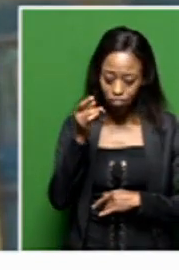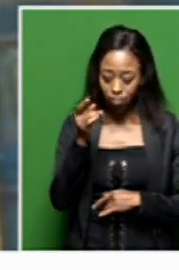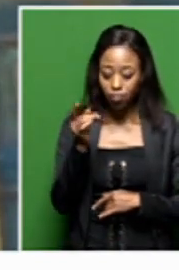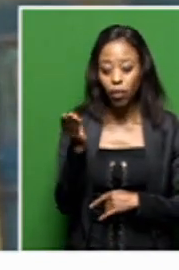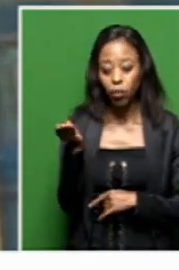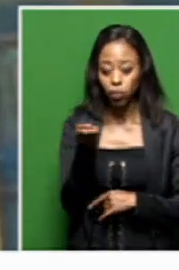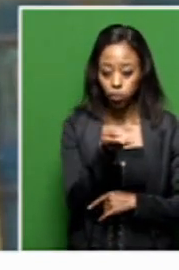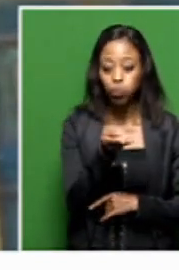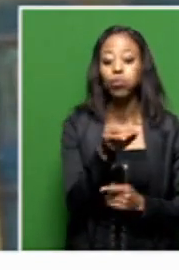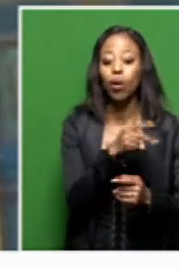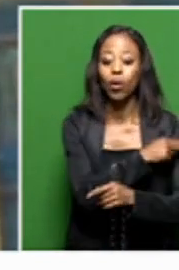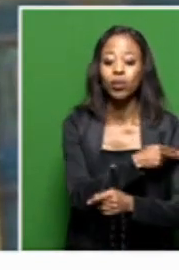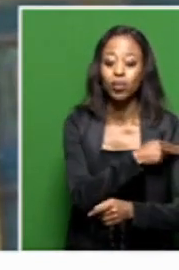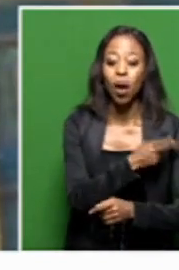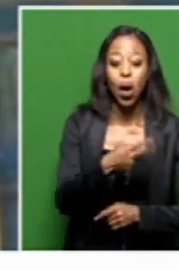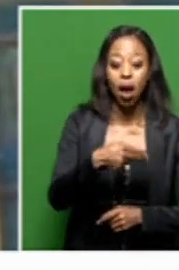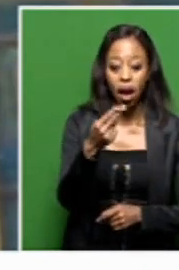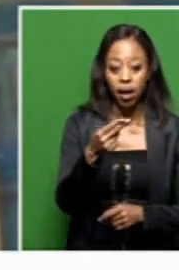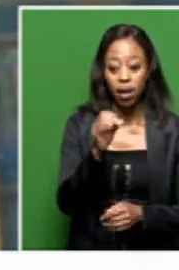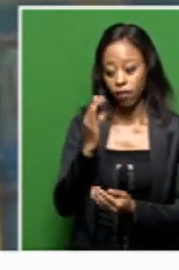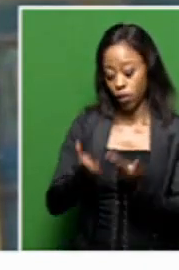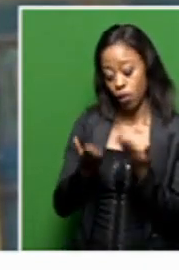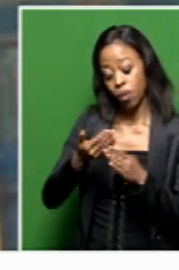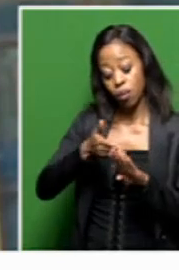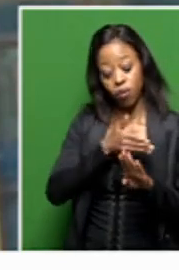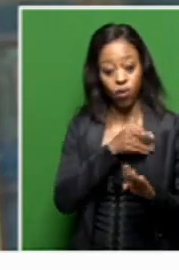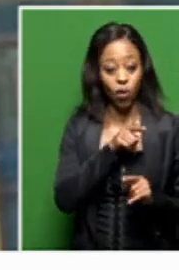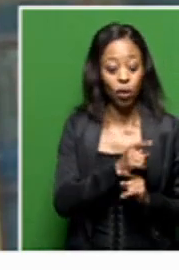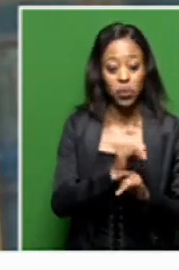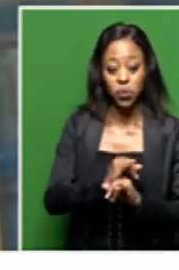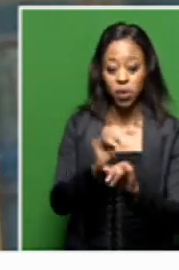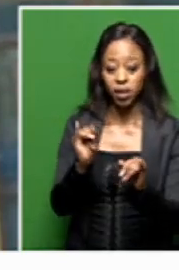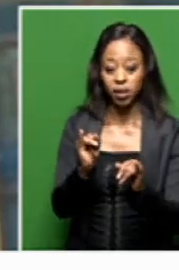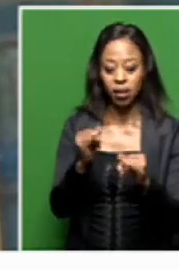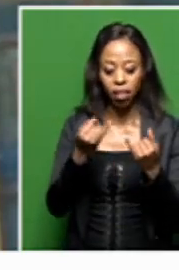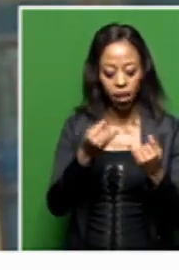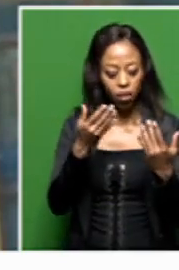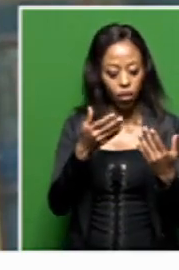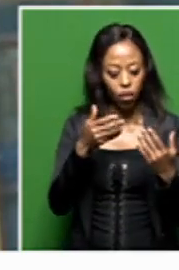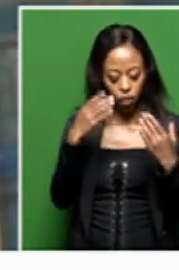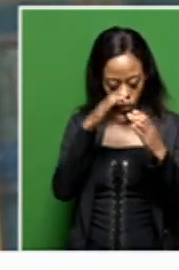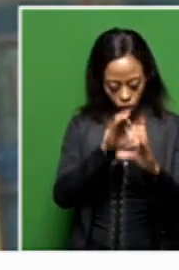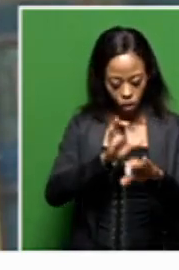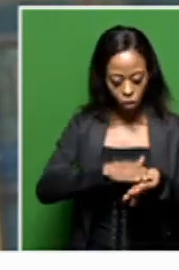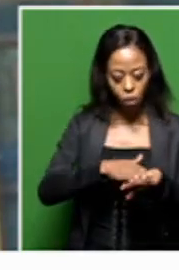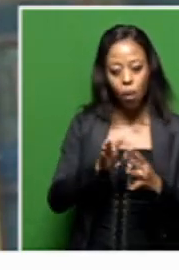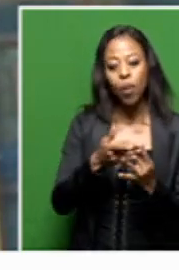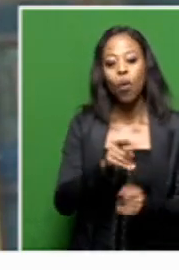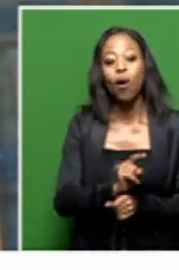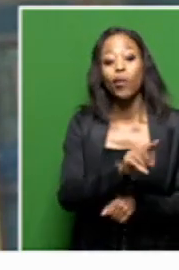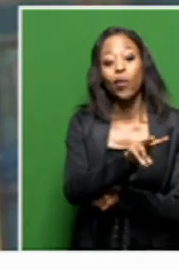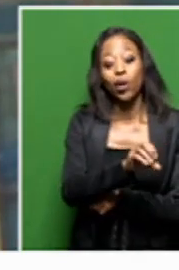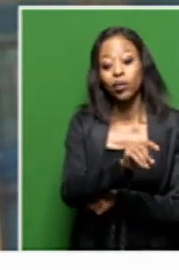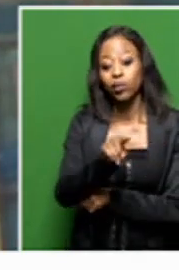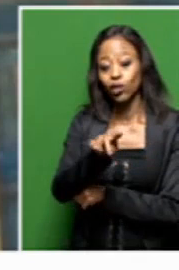being admitted. It's higher now than it was in the previous waves, and the concentration of admissions seems to be between 20 and